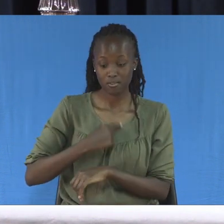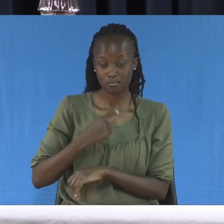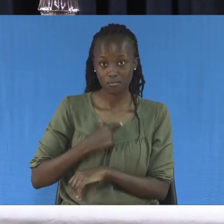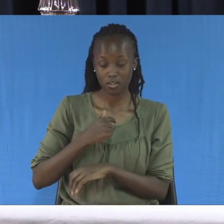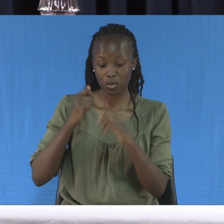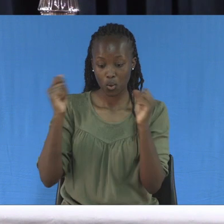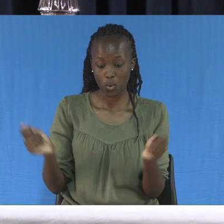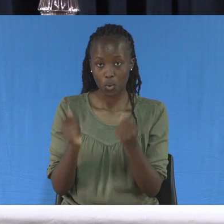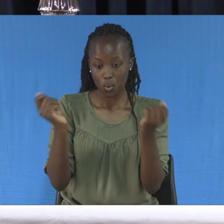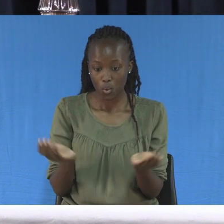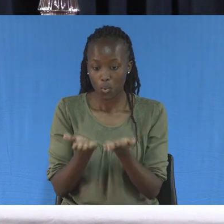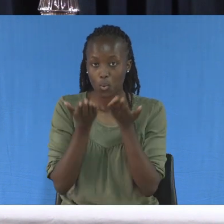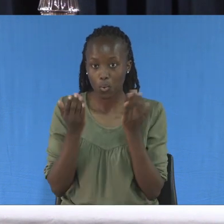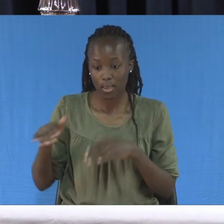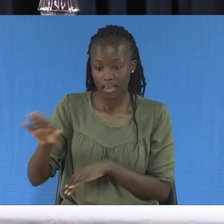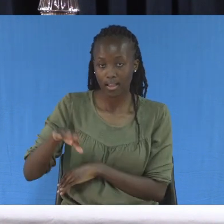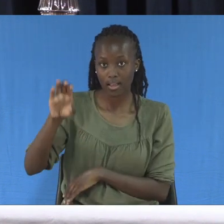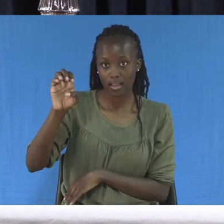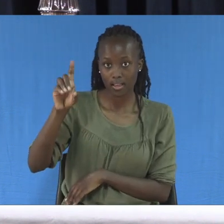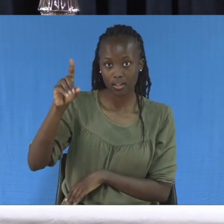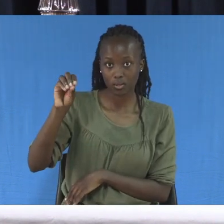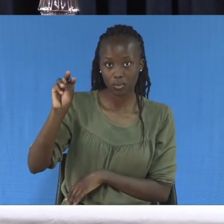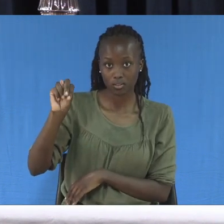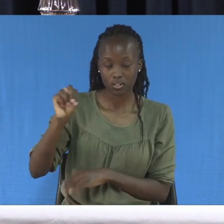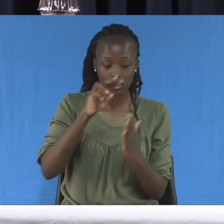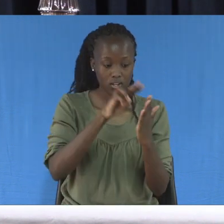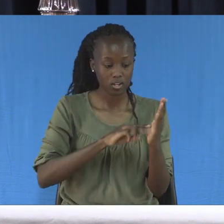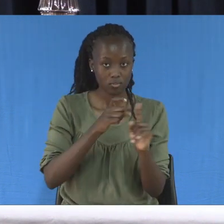Edo in 1 Samuel